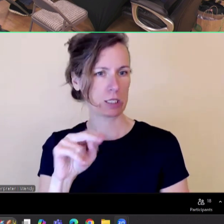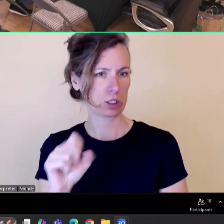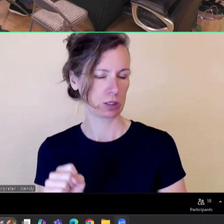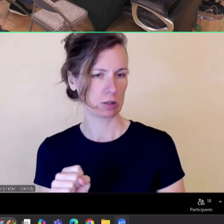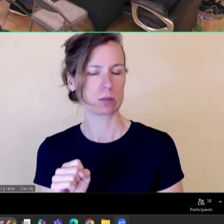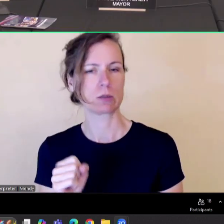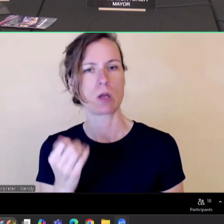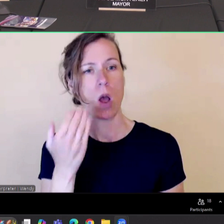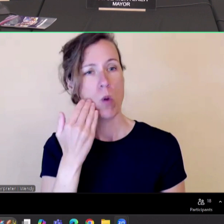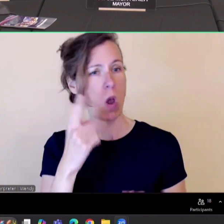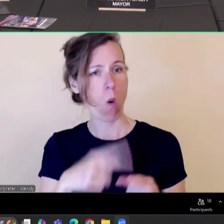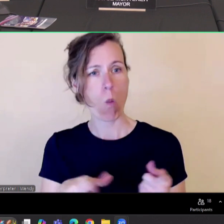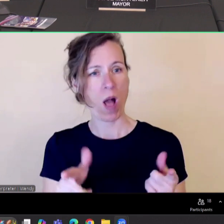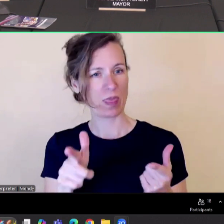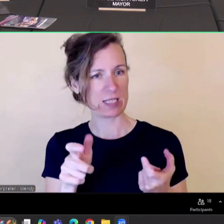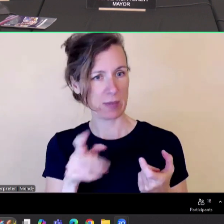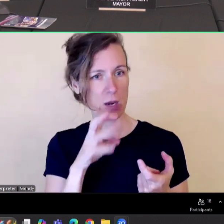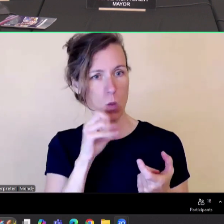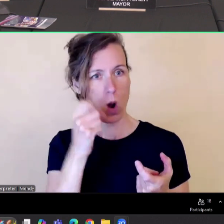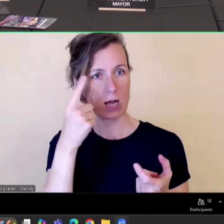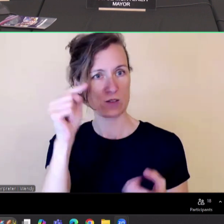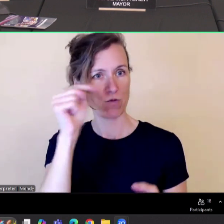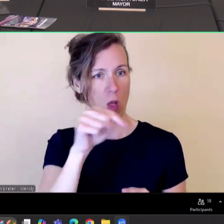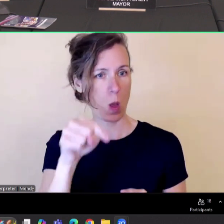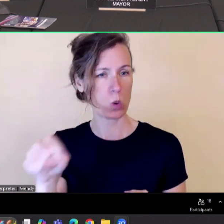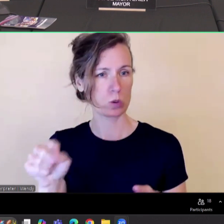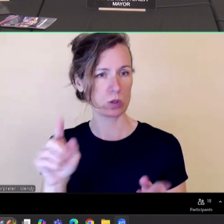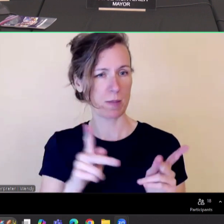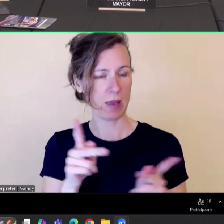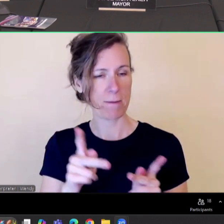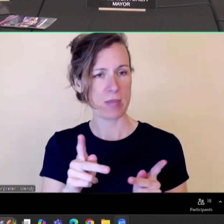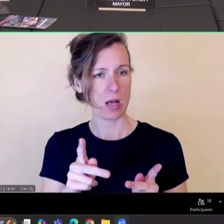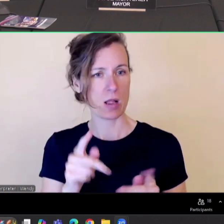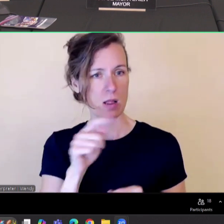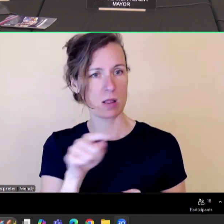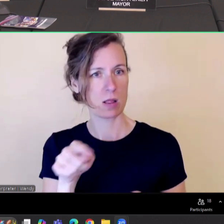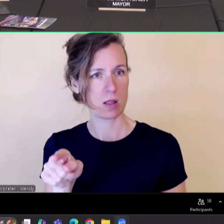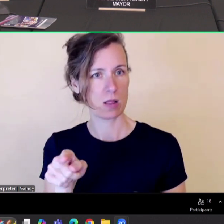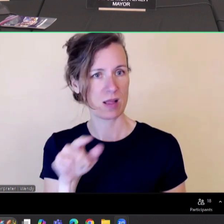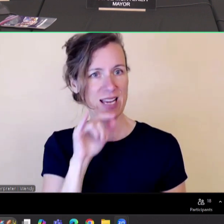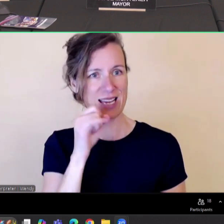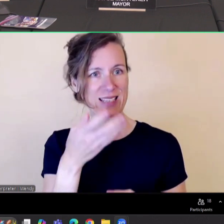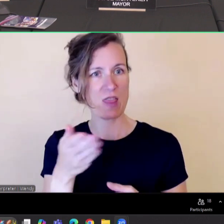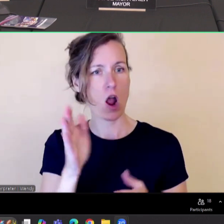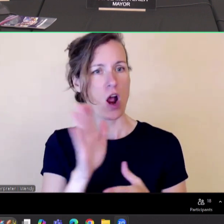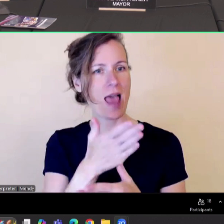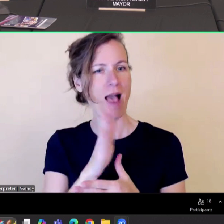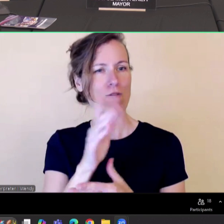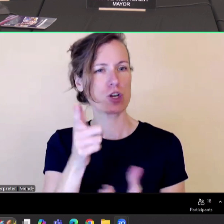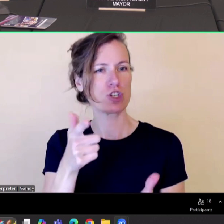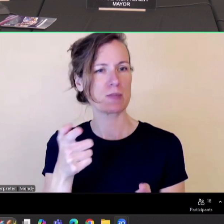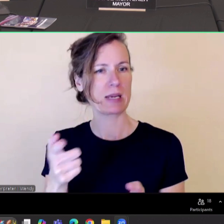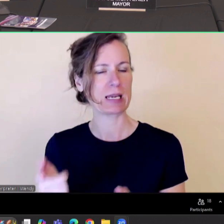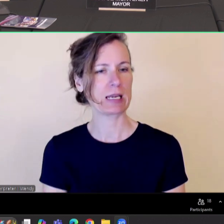speed was for each one of those violators? And is there an average speed?